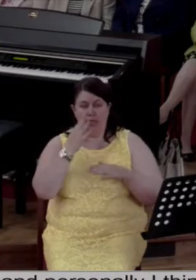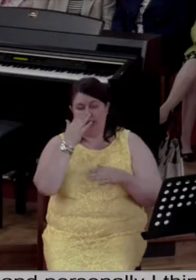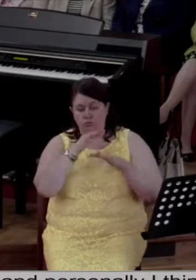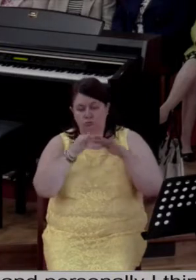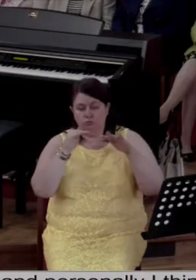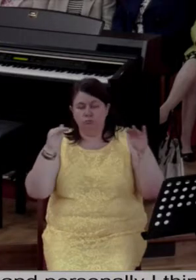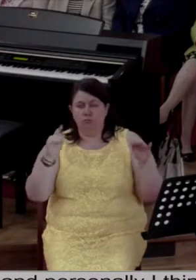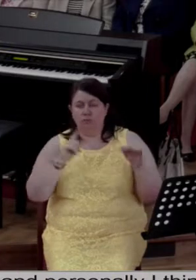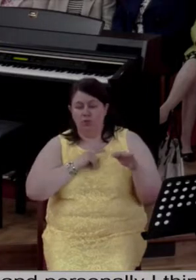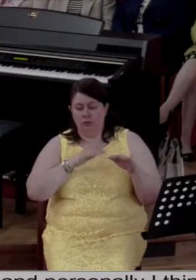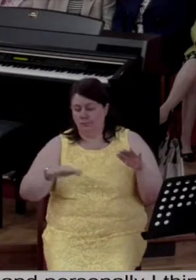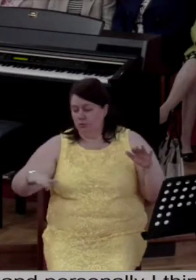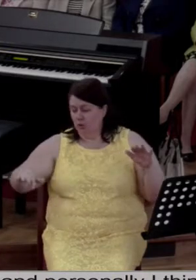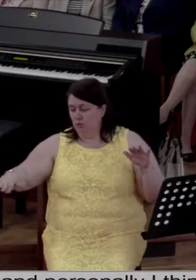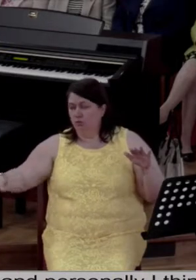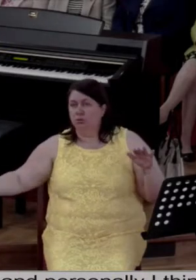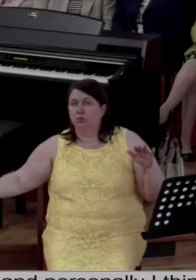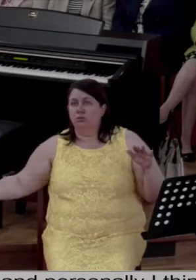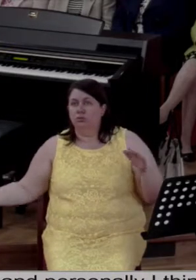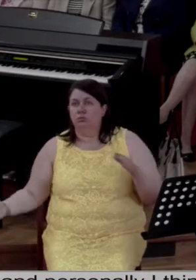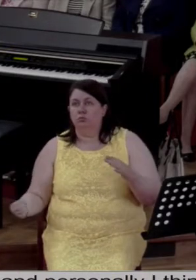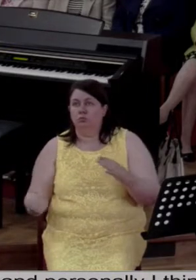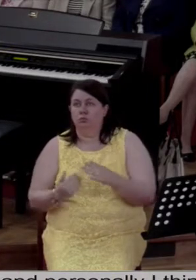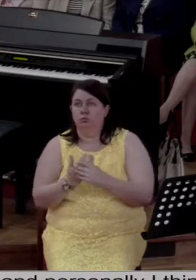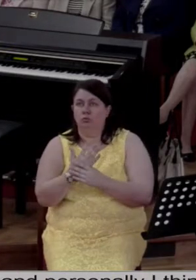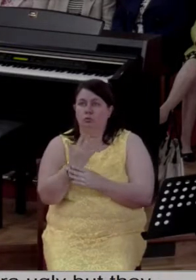the argument of the report to the General Assembly.